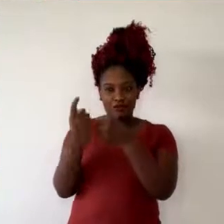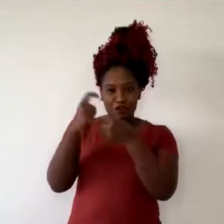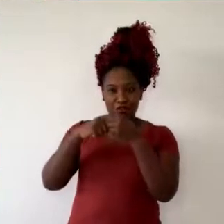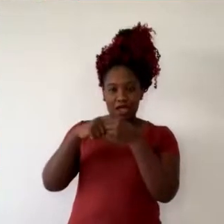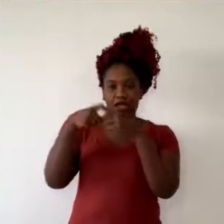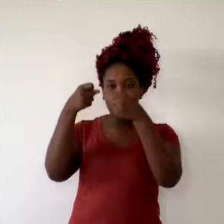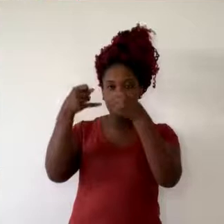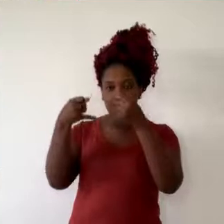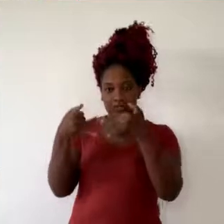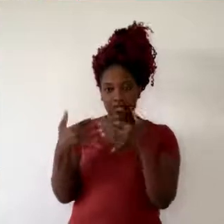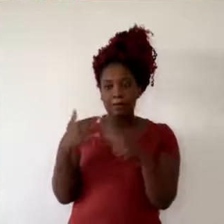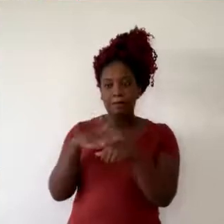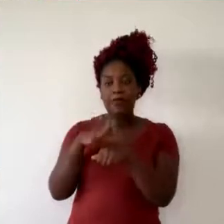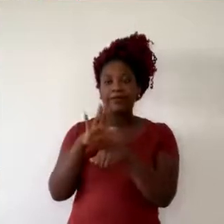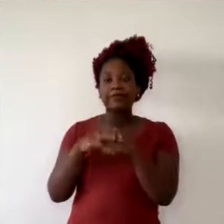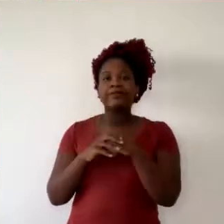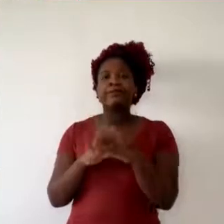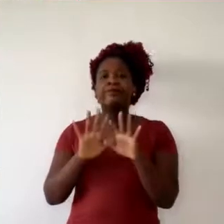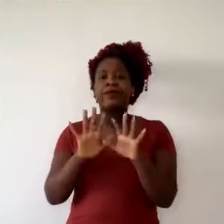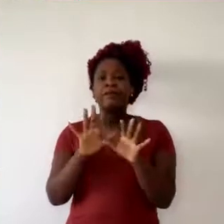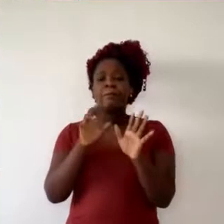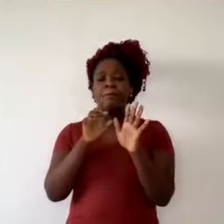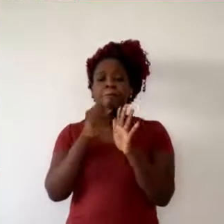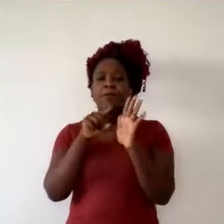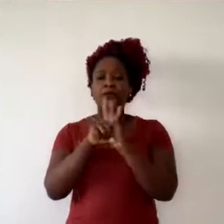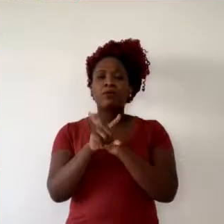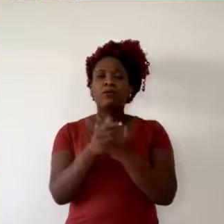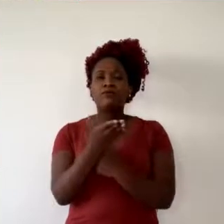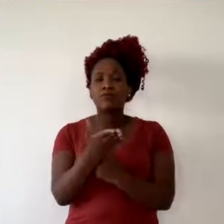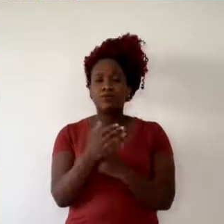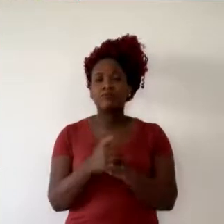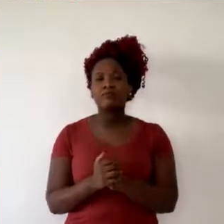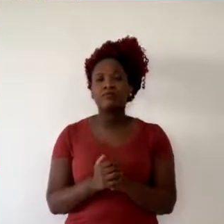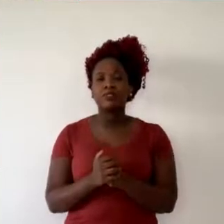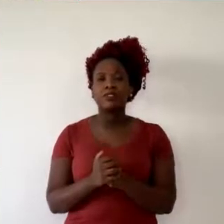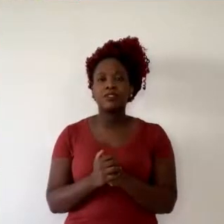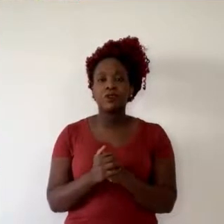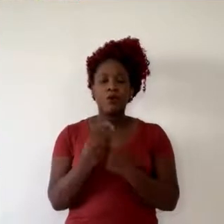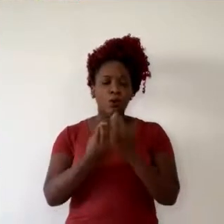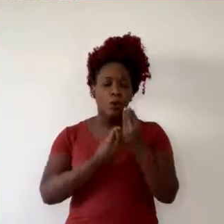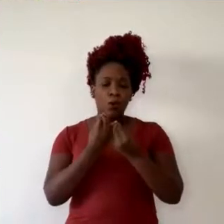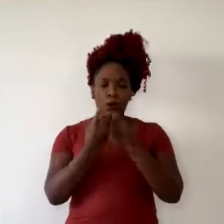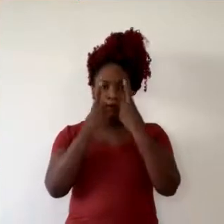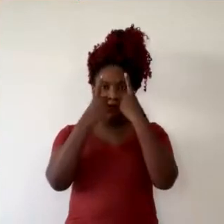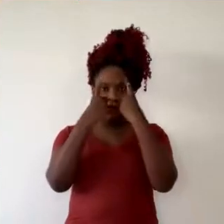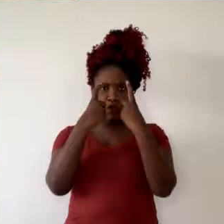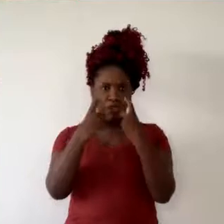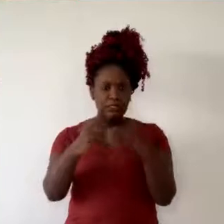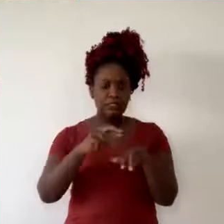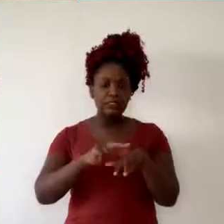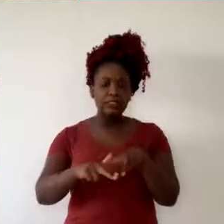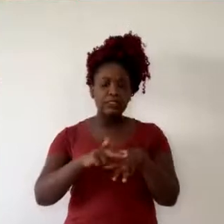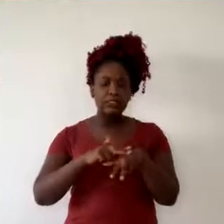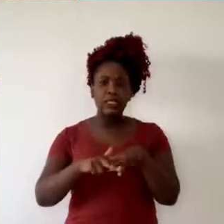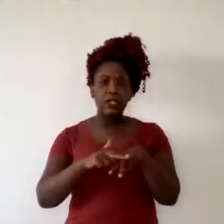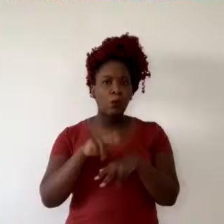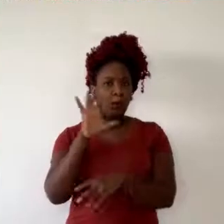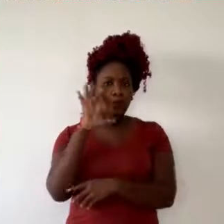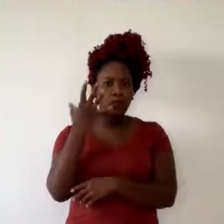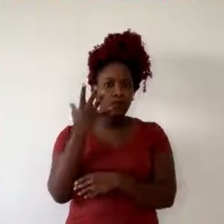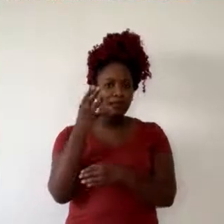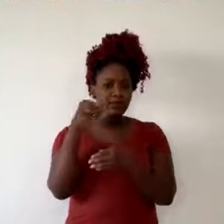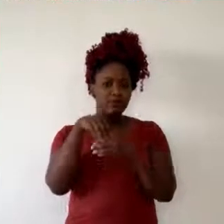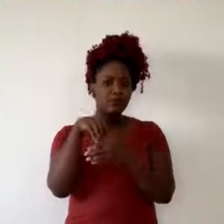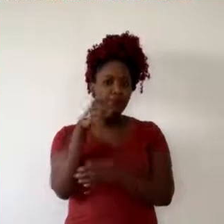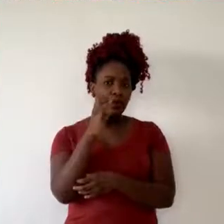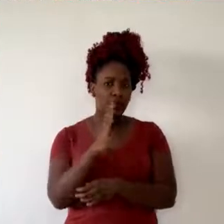We are going to go back to some of them. But I would like you to talk to us about how gender violence